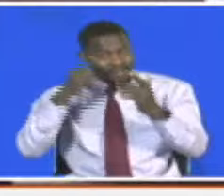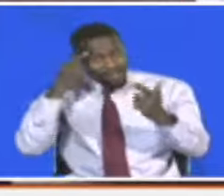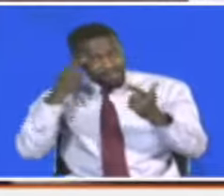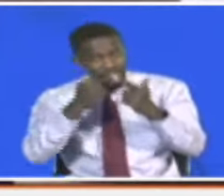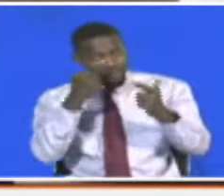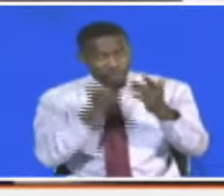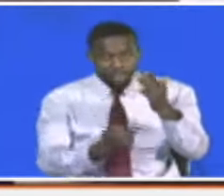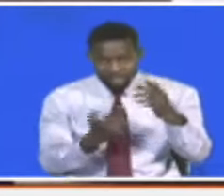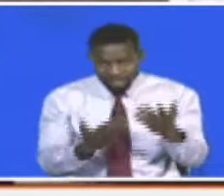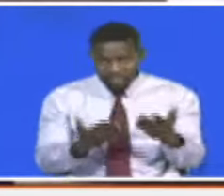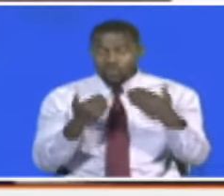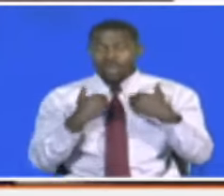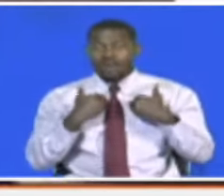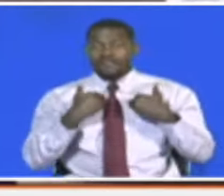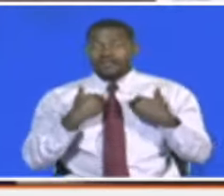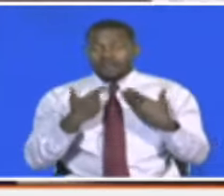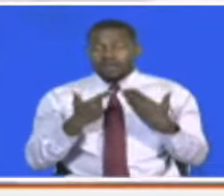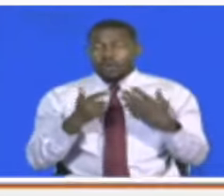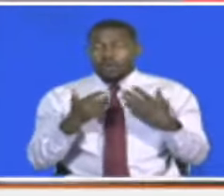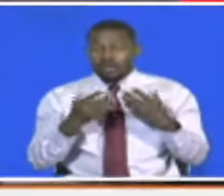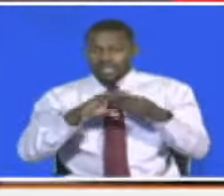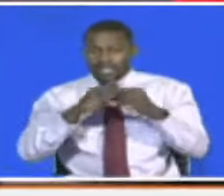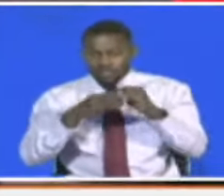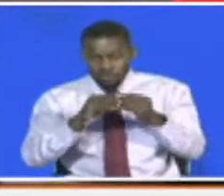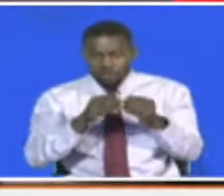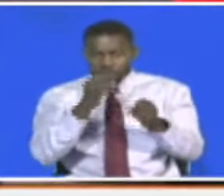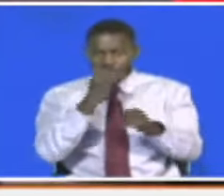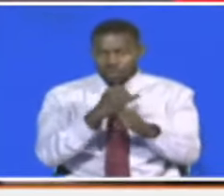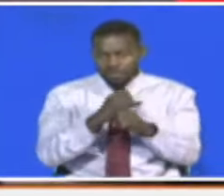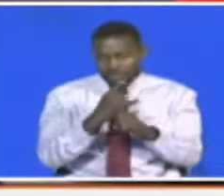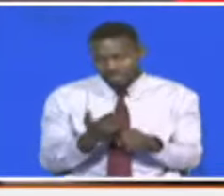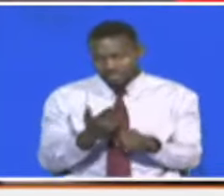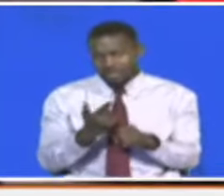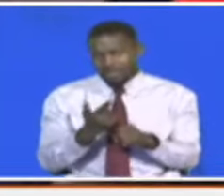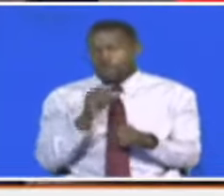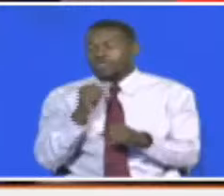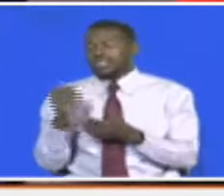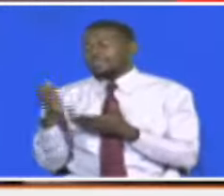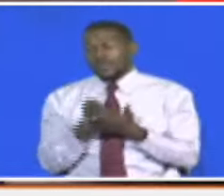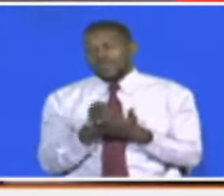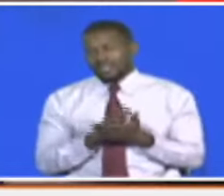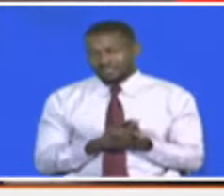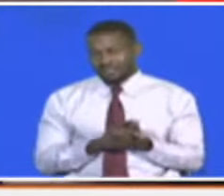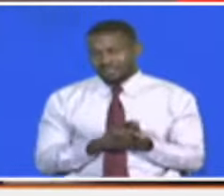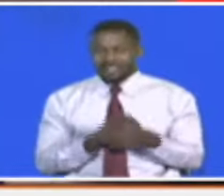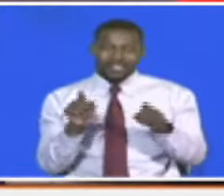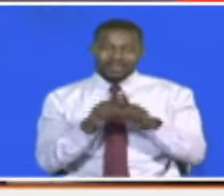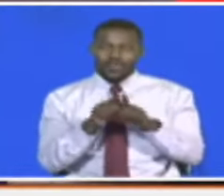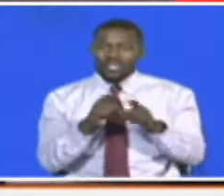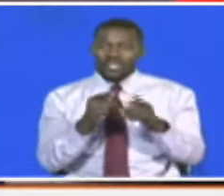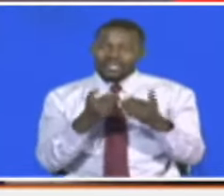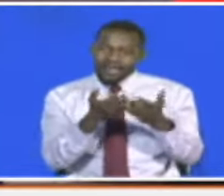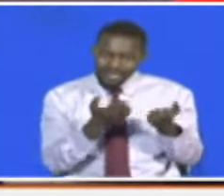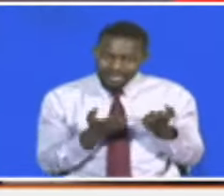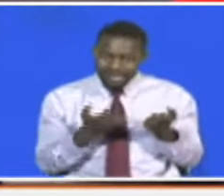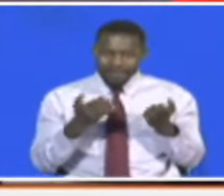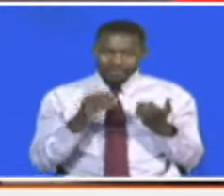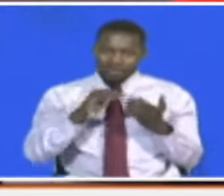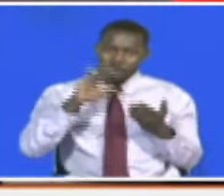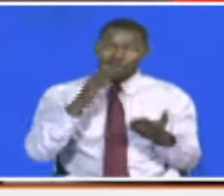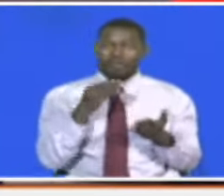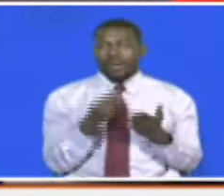we churn out job creators and not job seekers. Such an innovation is an area that requires a lot of capital. And all the things we do